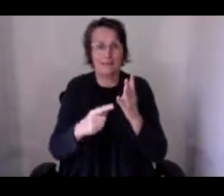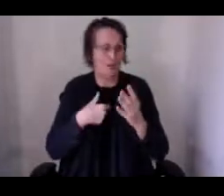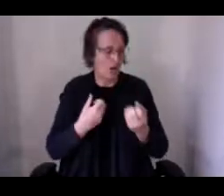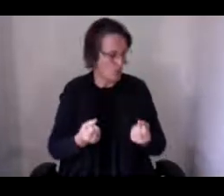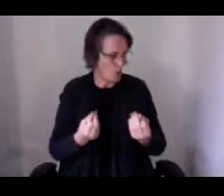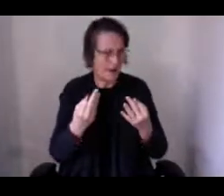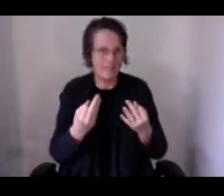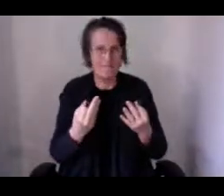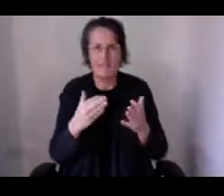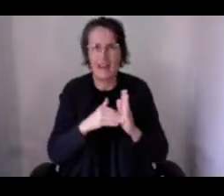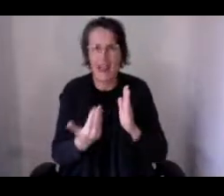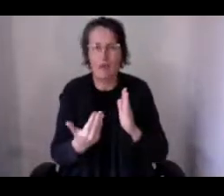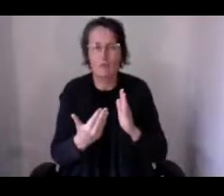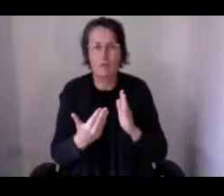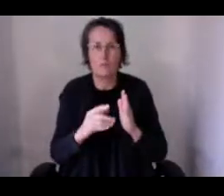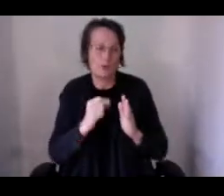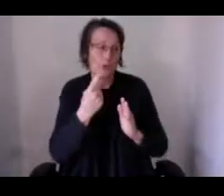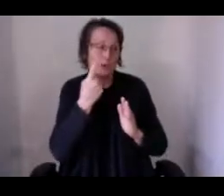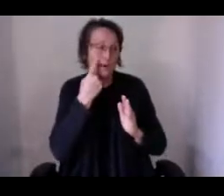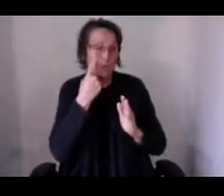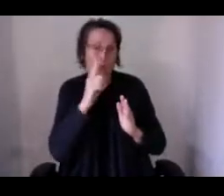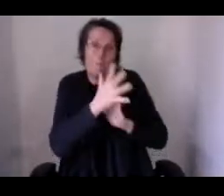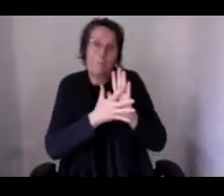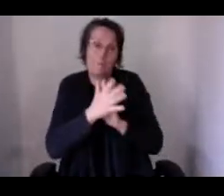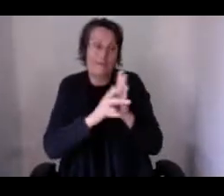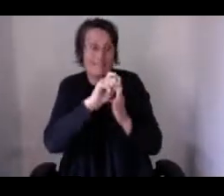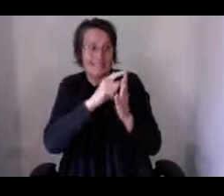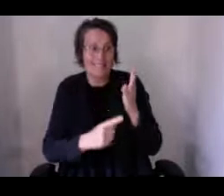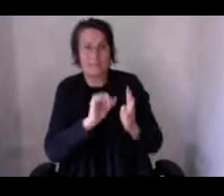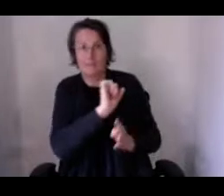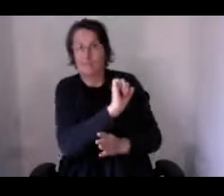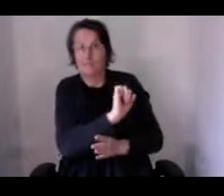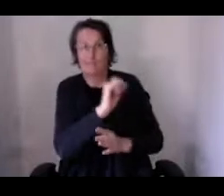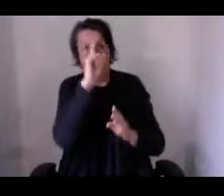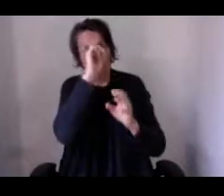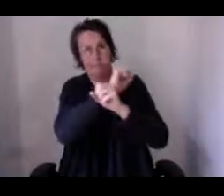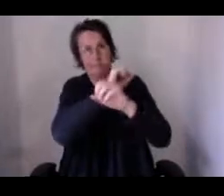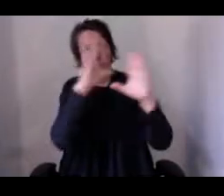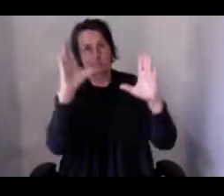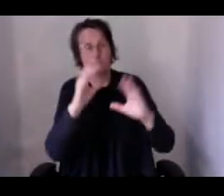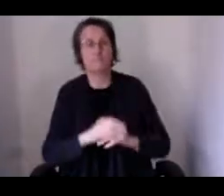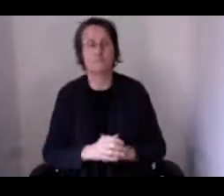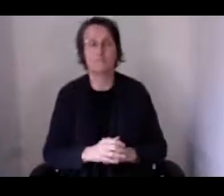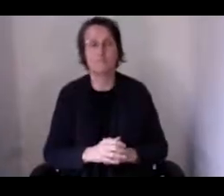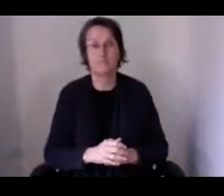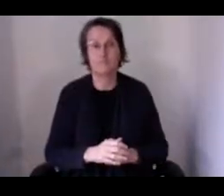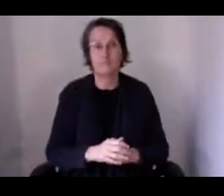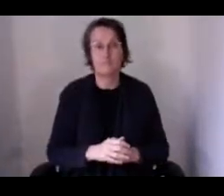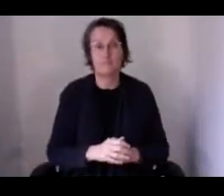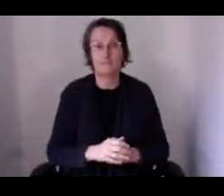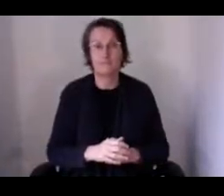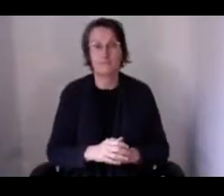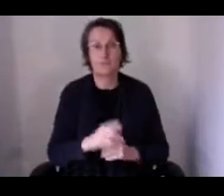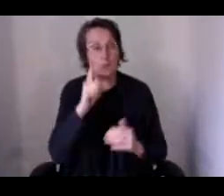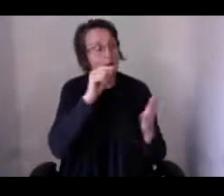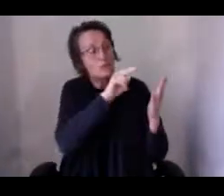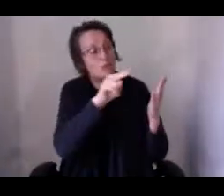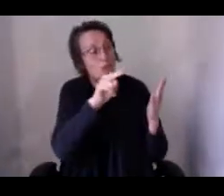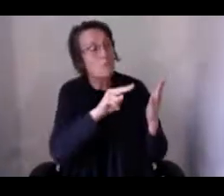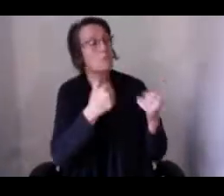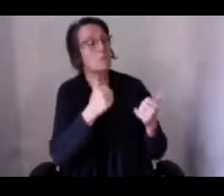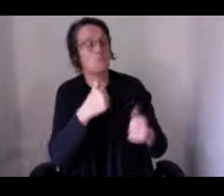moment. That sort of talks to that, I think, in our glossary and also in our funding